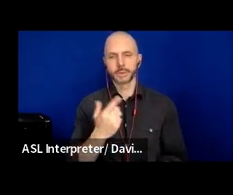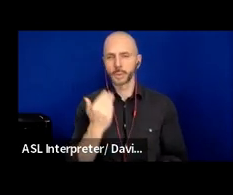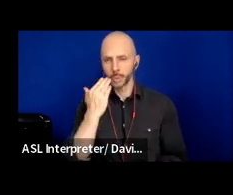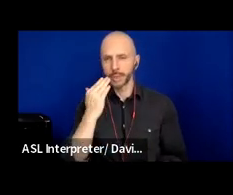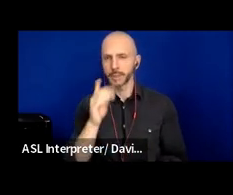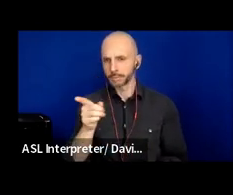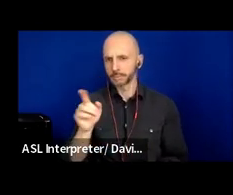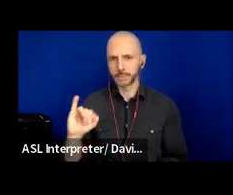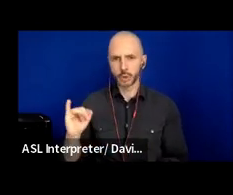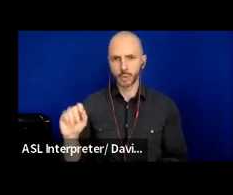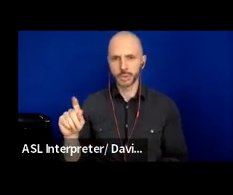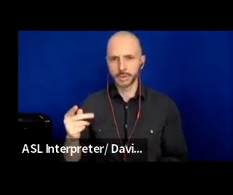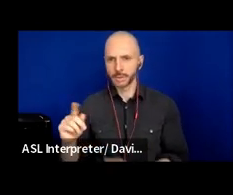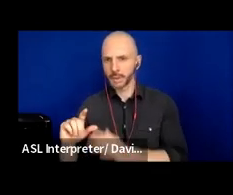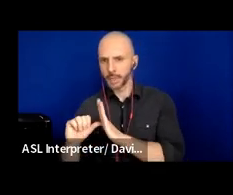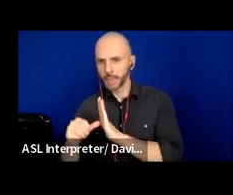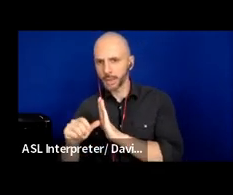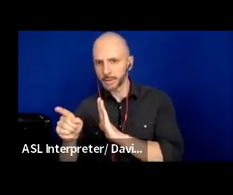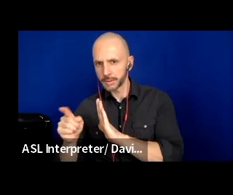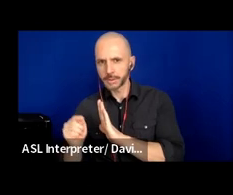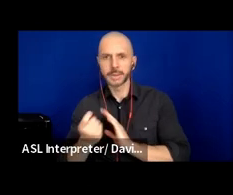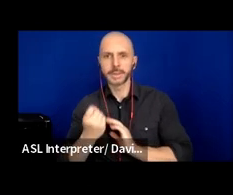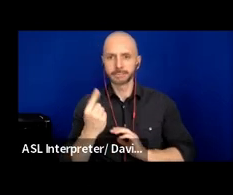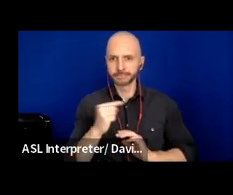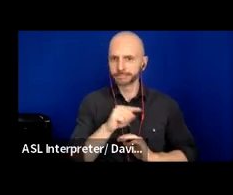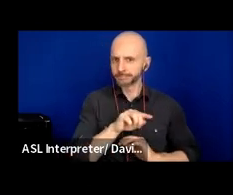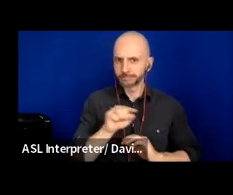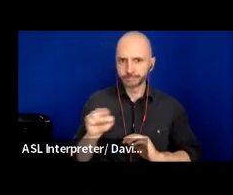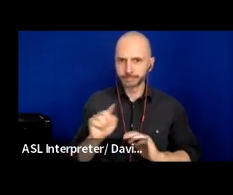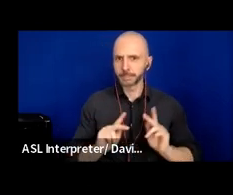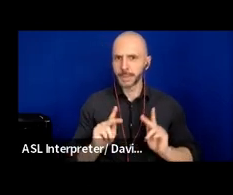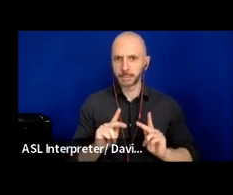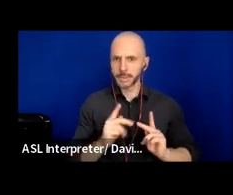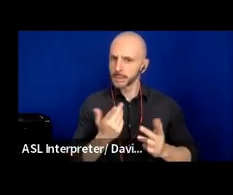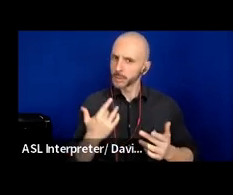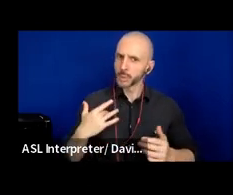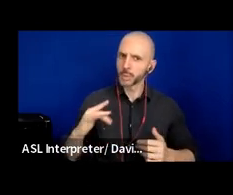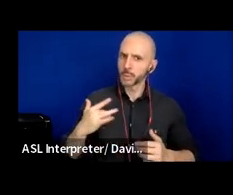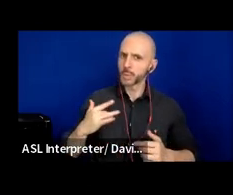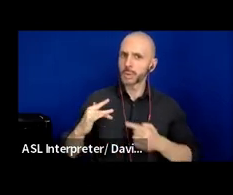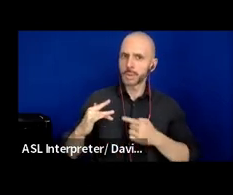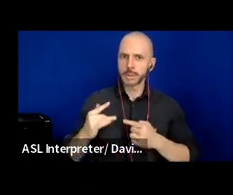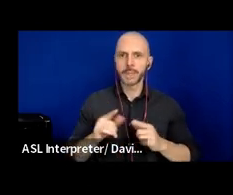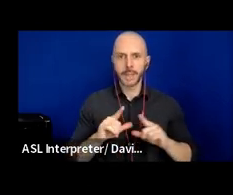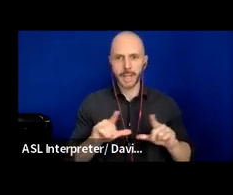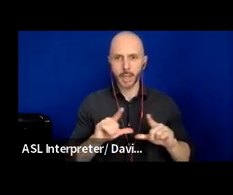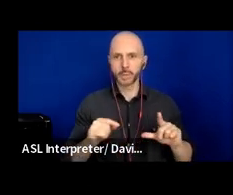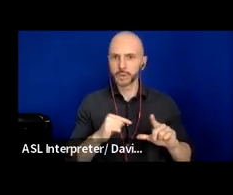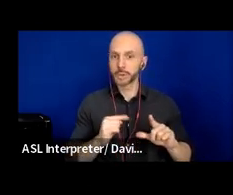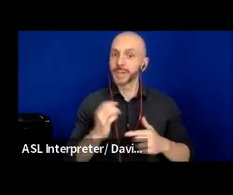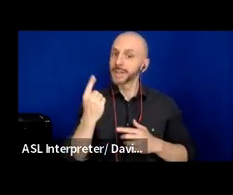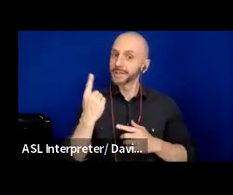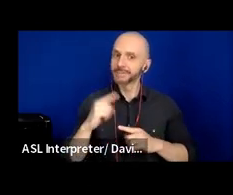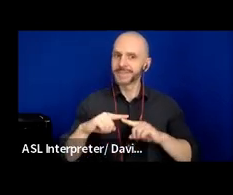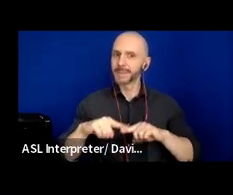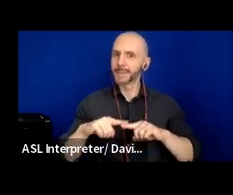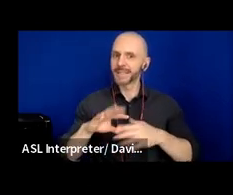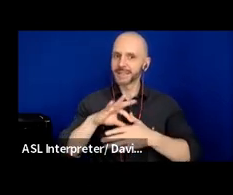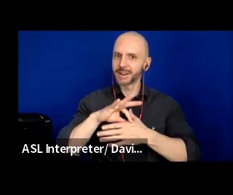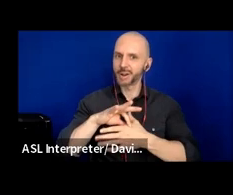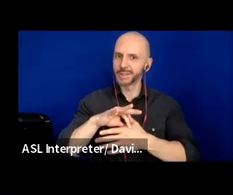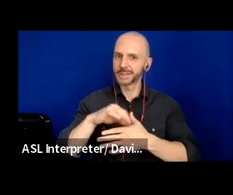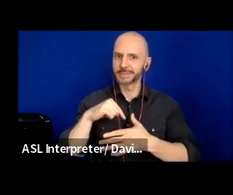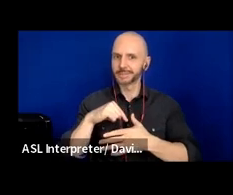language, lands for different folks because of context. Context is also the really important piece here. And so